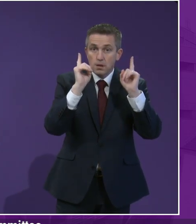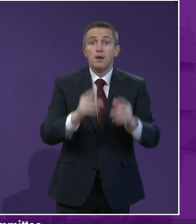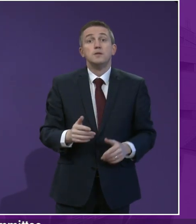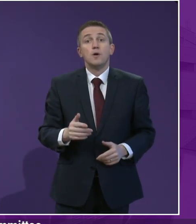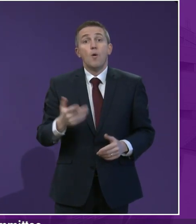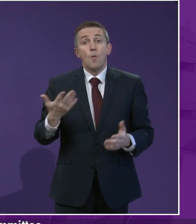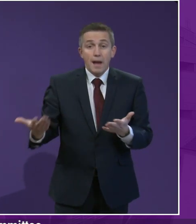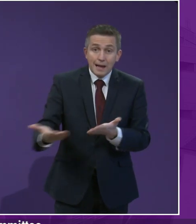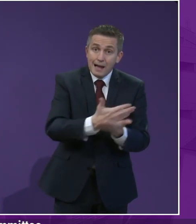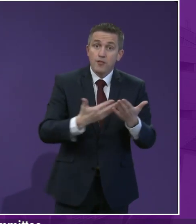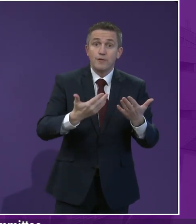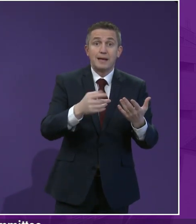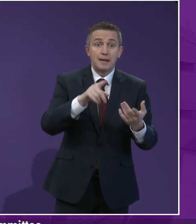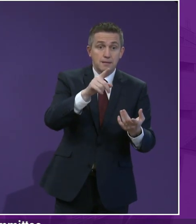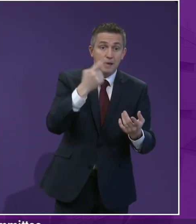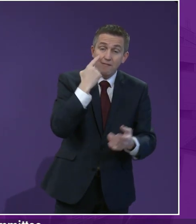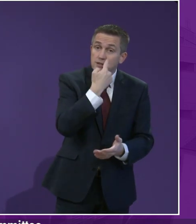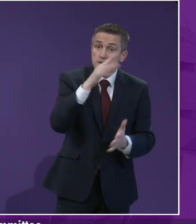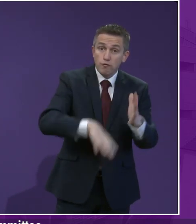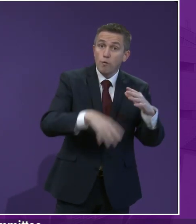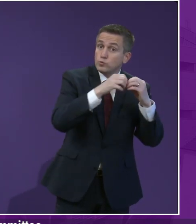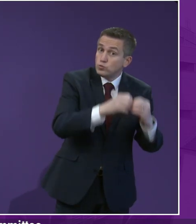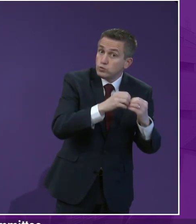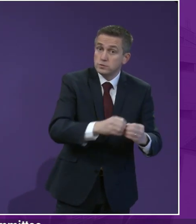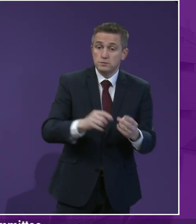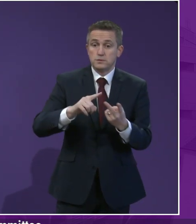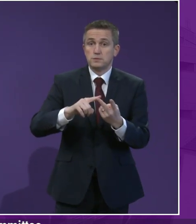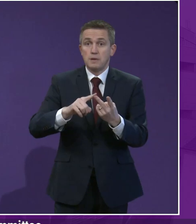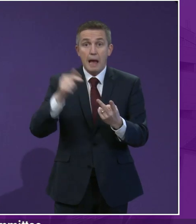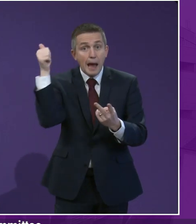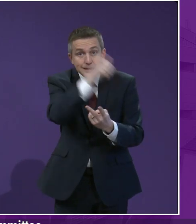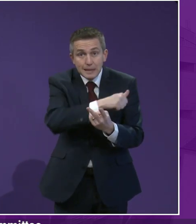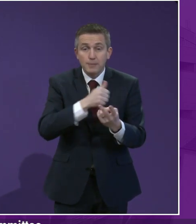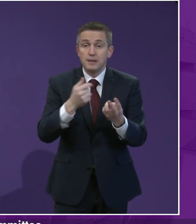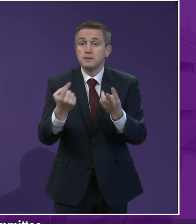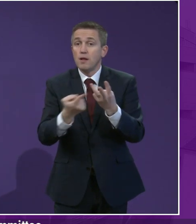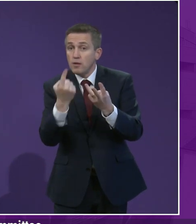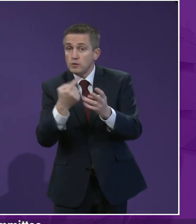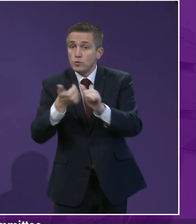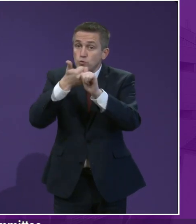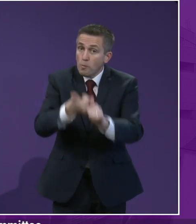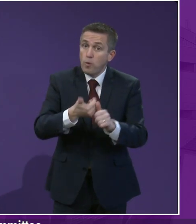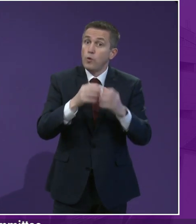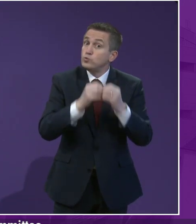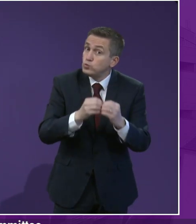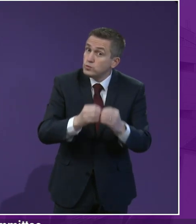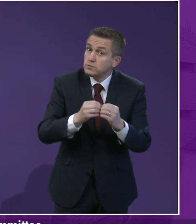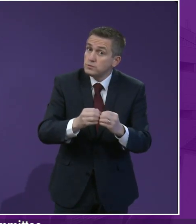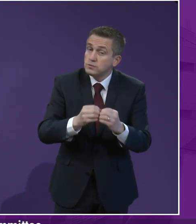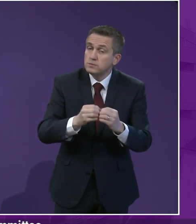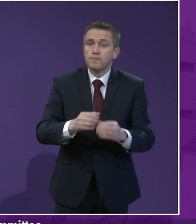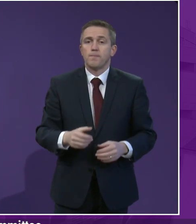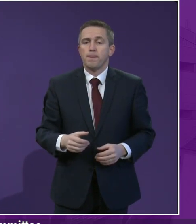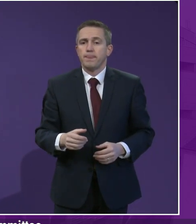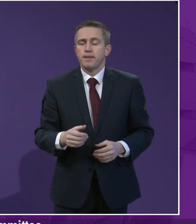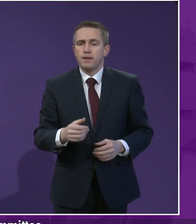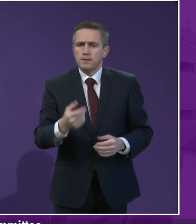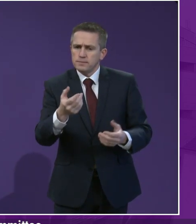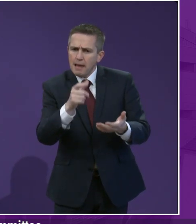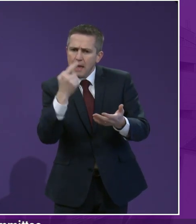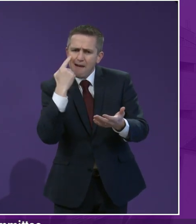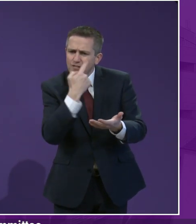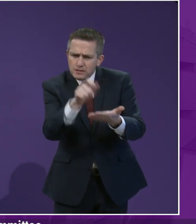inquiry that we're doing. We're looking at the Scottish Government's budget. We're looking at a specific aspect of that budget, widening access. So we've been